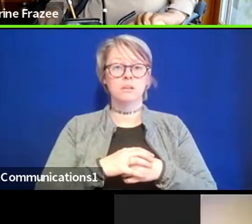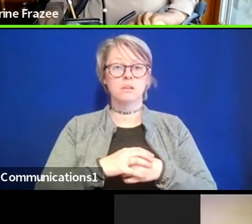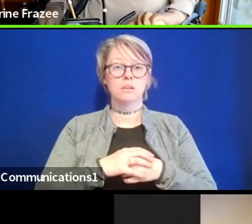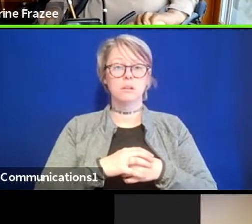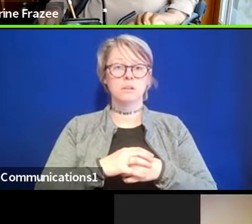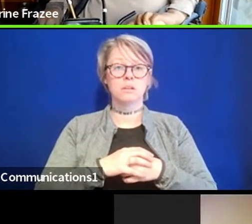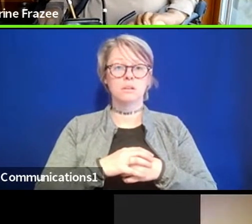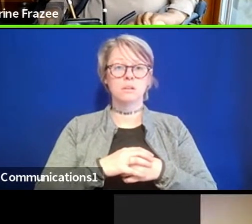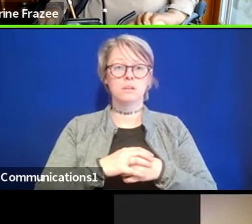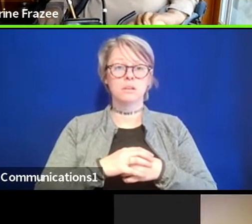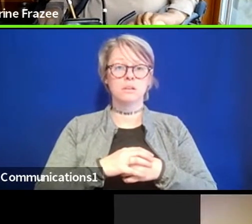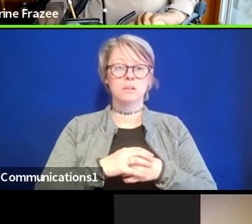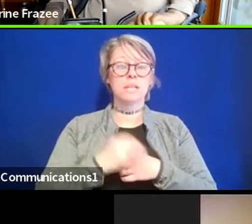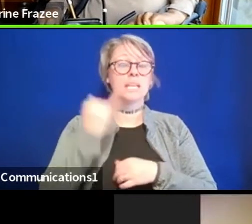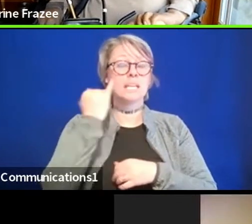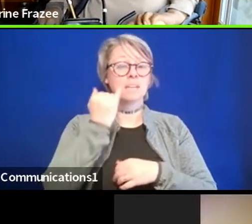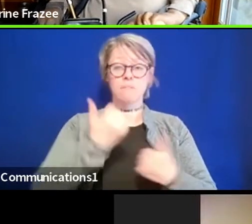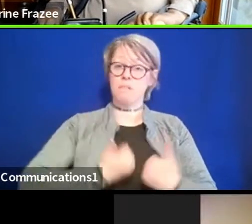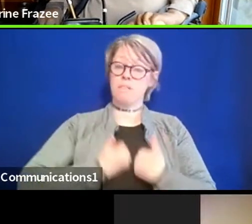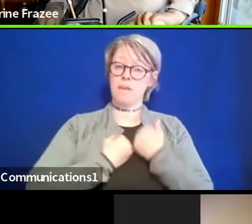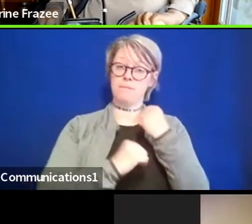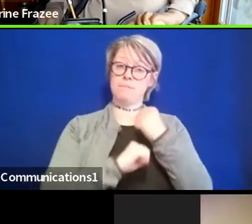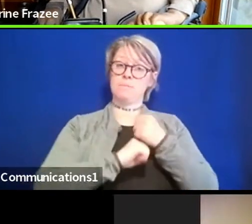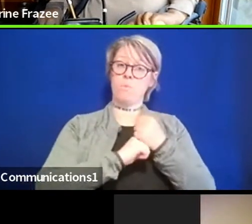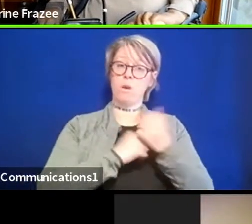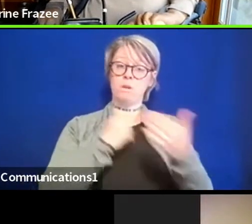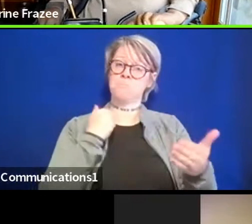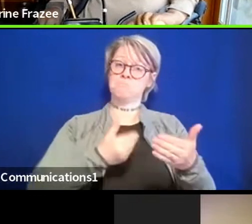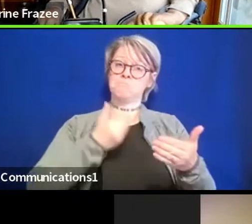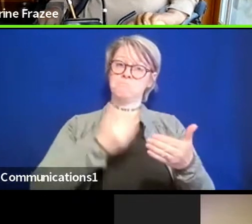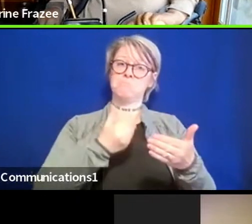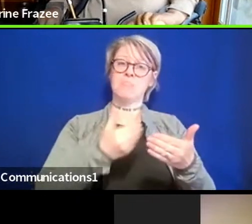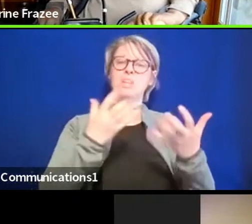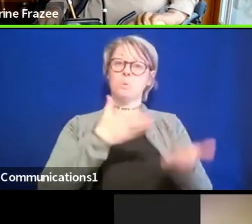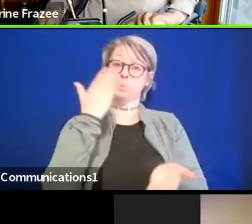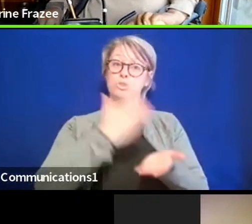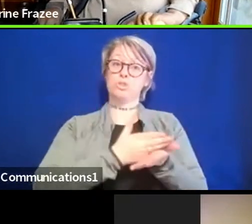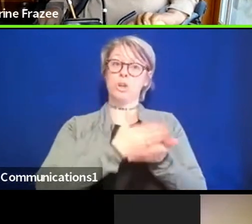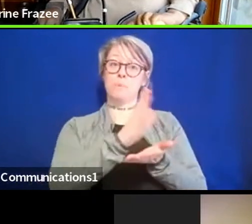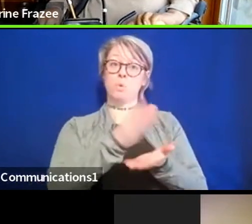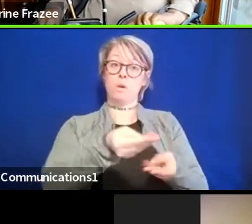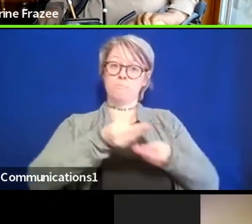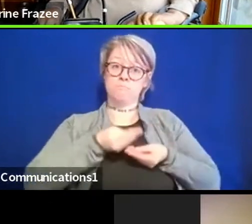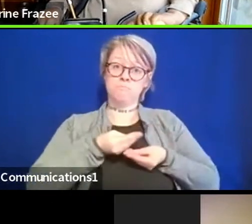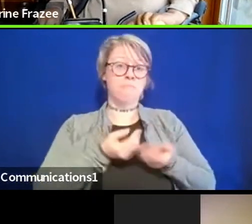near the end of your life and you want to stop all your